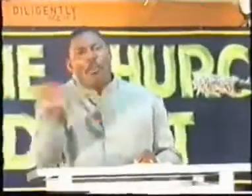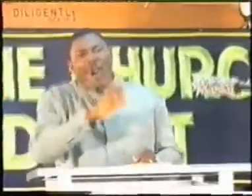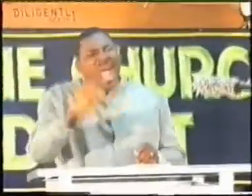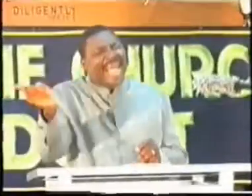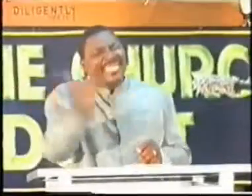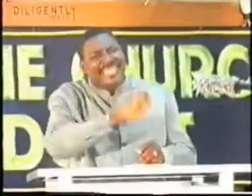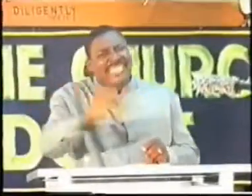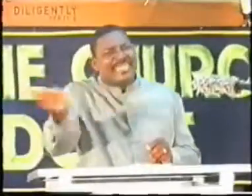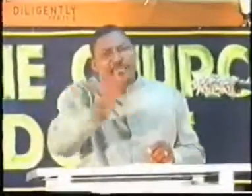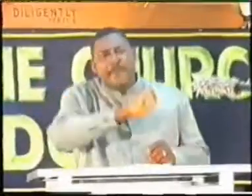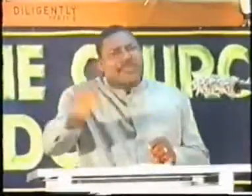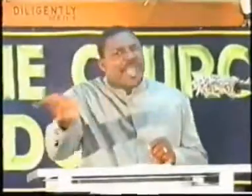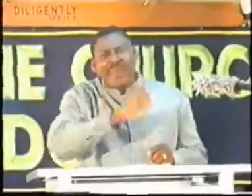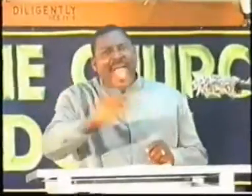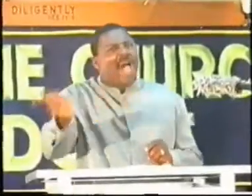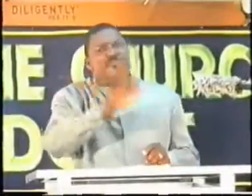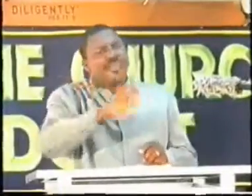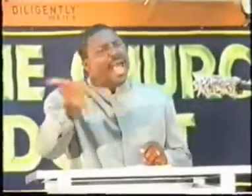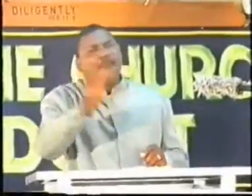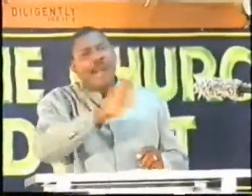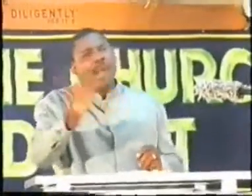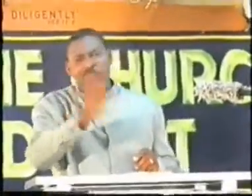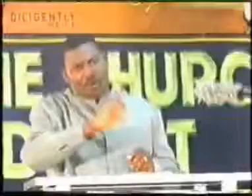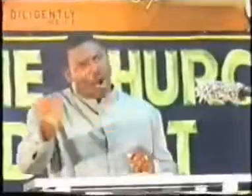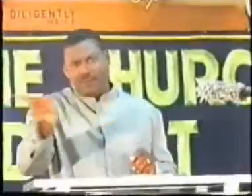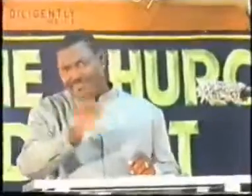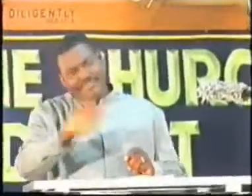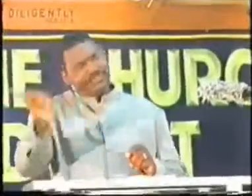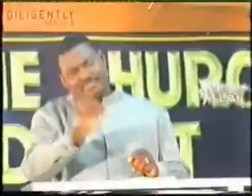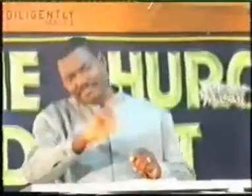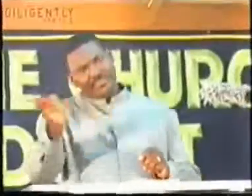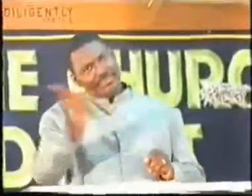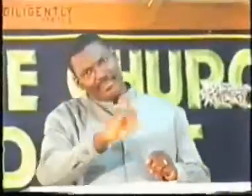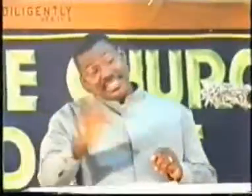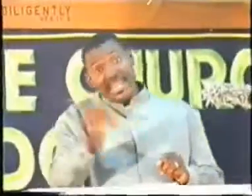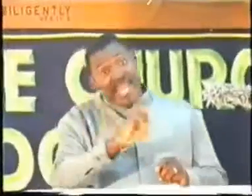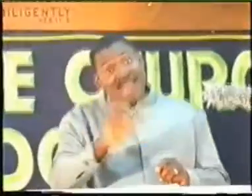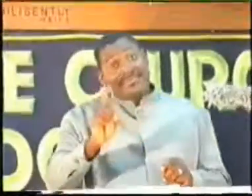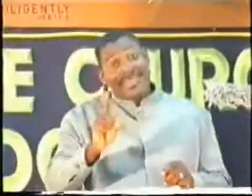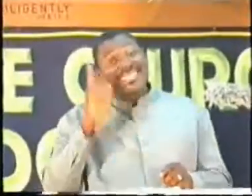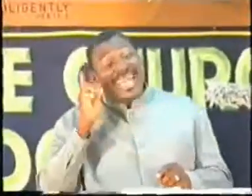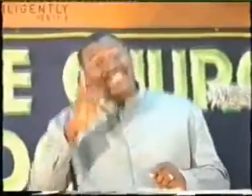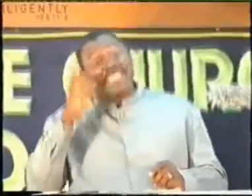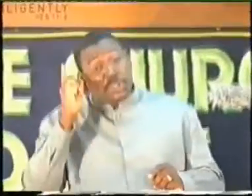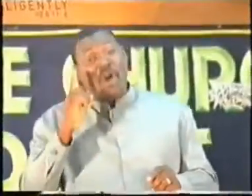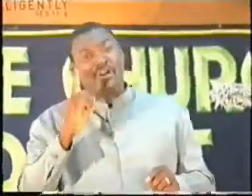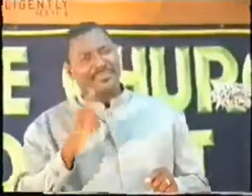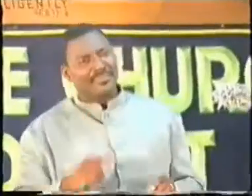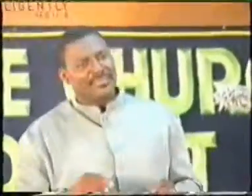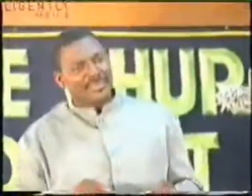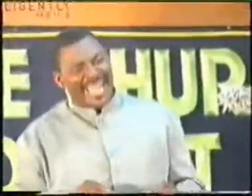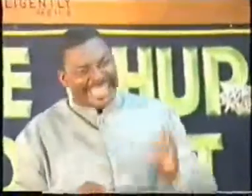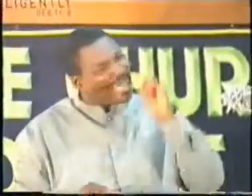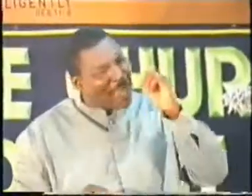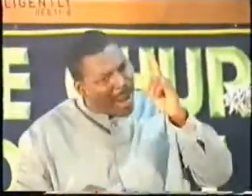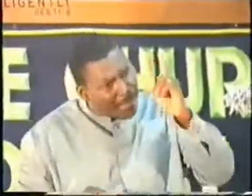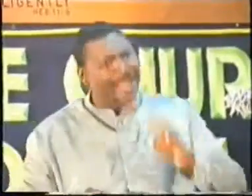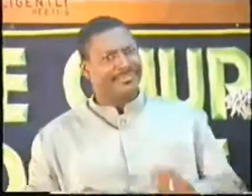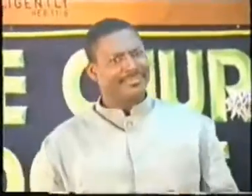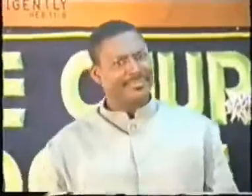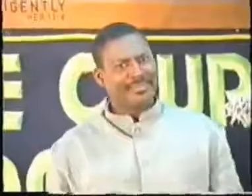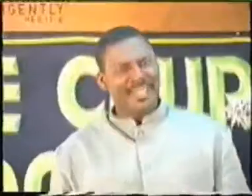na won mo anyi bibiara emfri ama memufo ho tenye third john